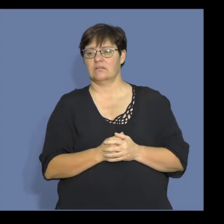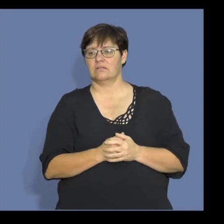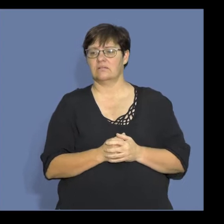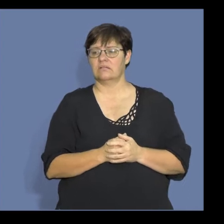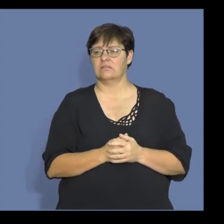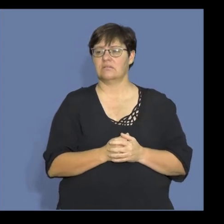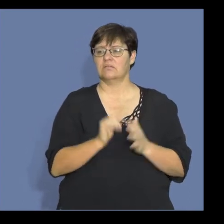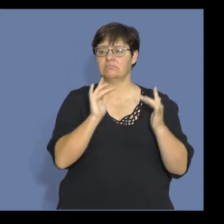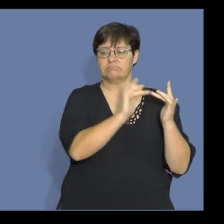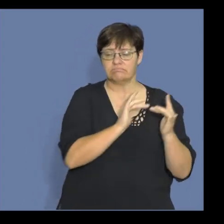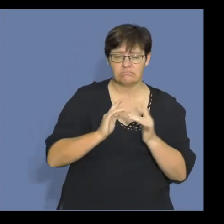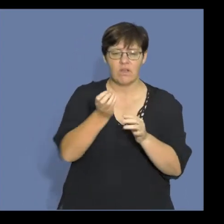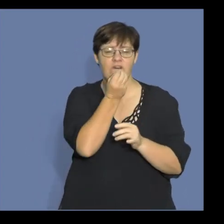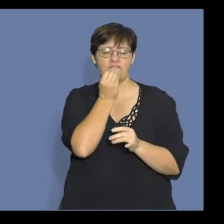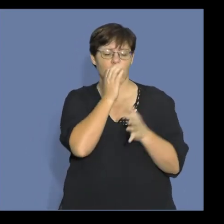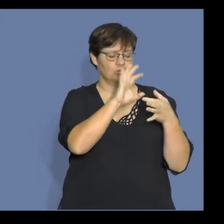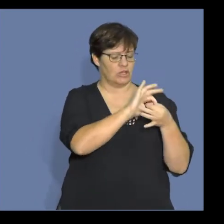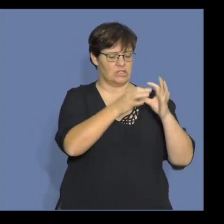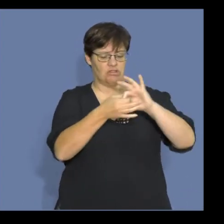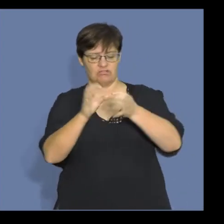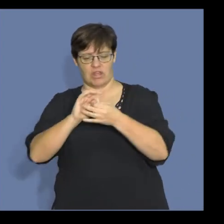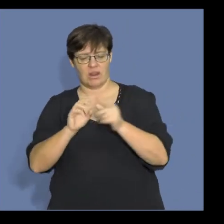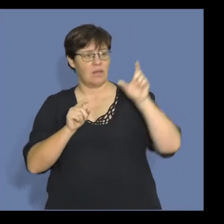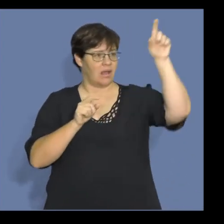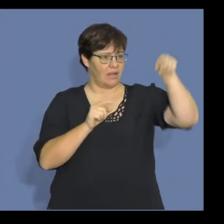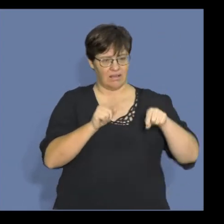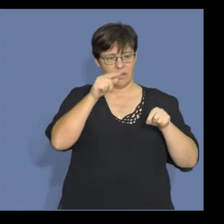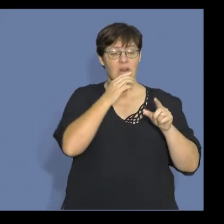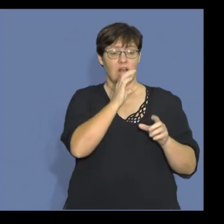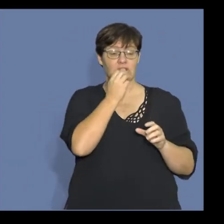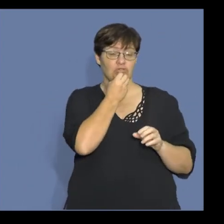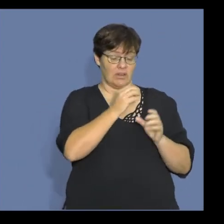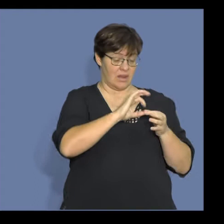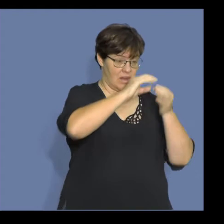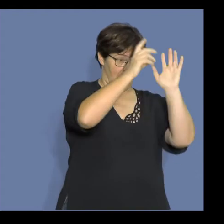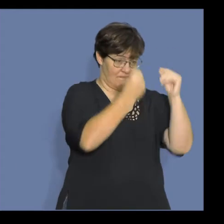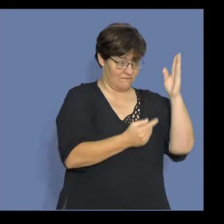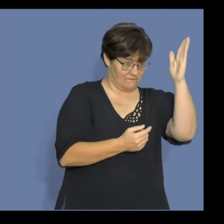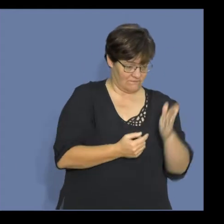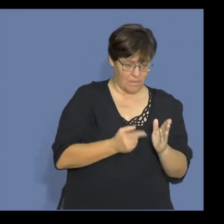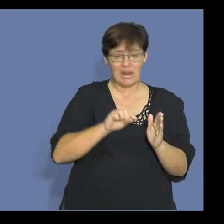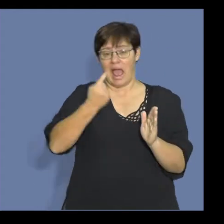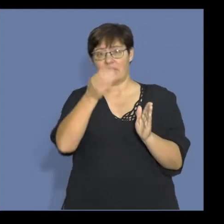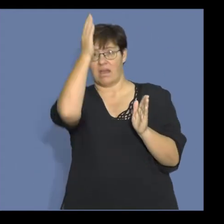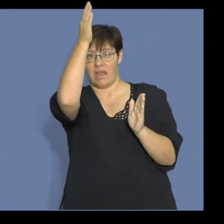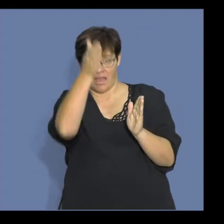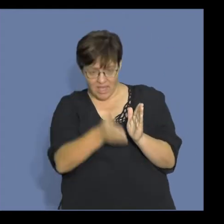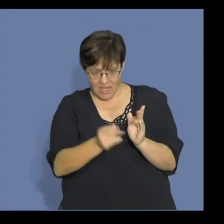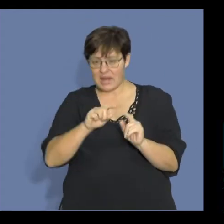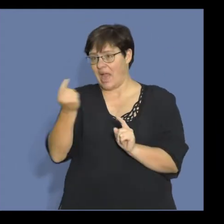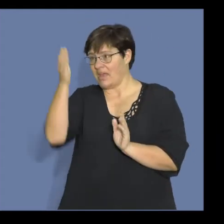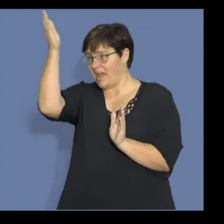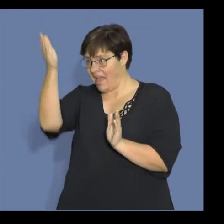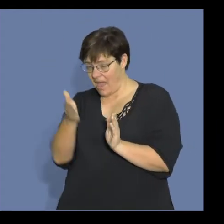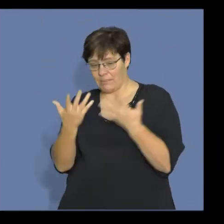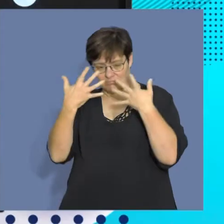set of interconnected food chains. So guys, remember that when we talk of food chains, again, a food chain shows the flow